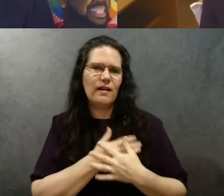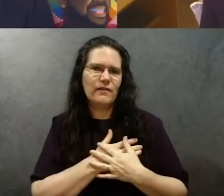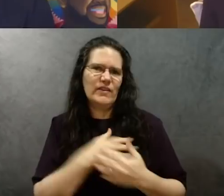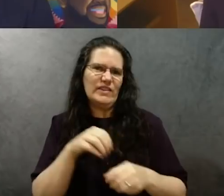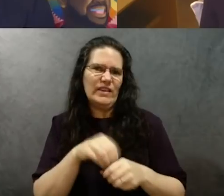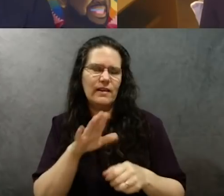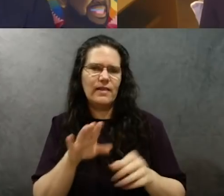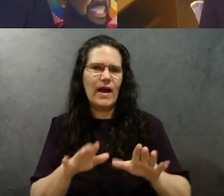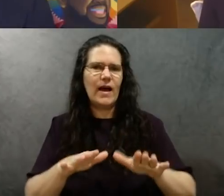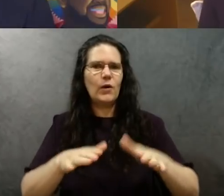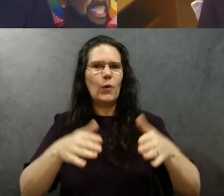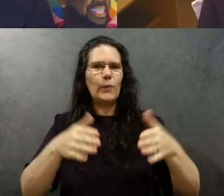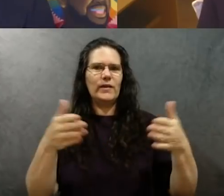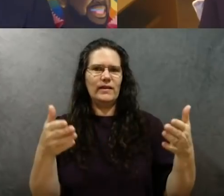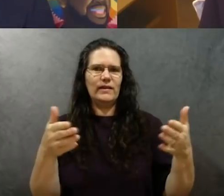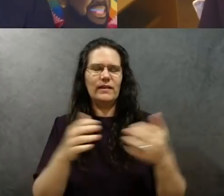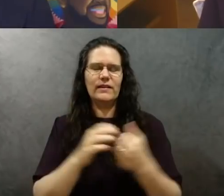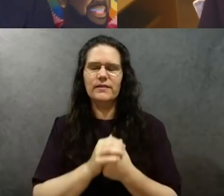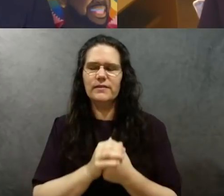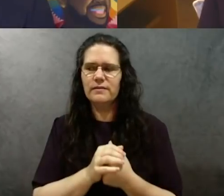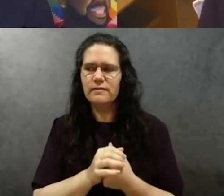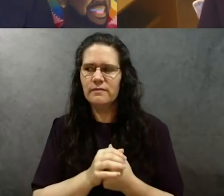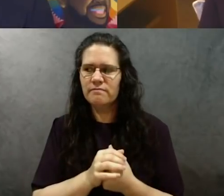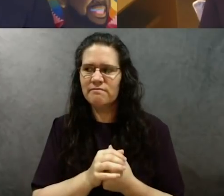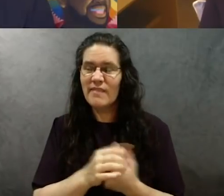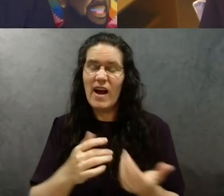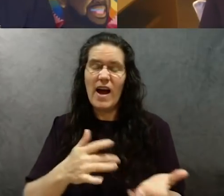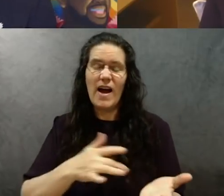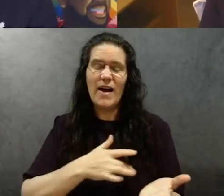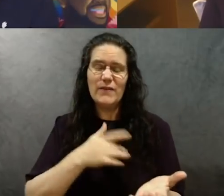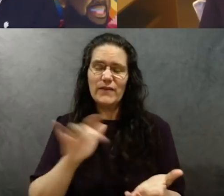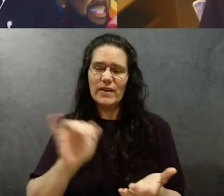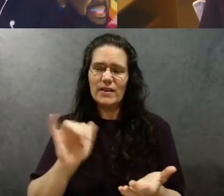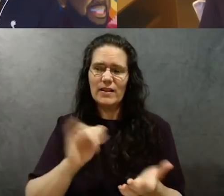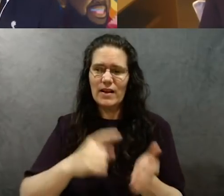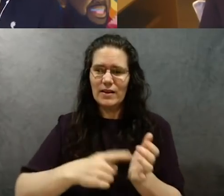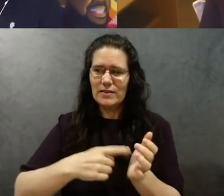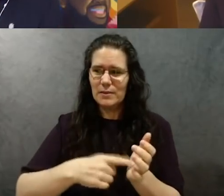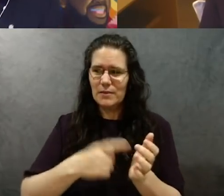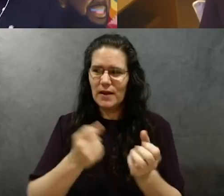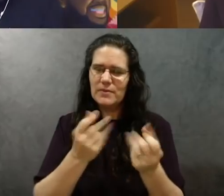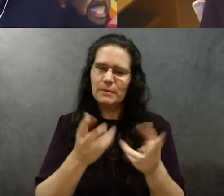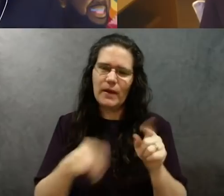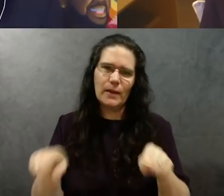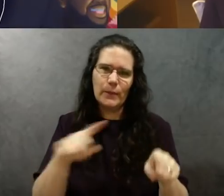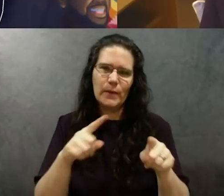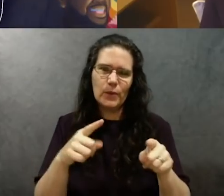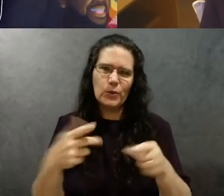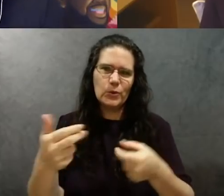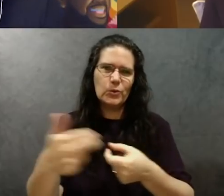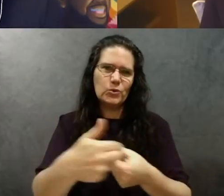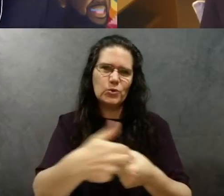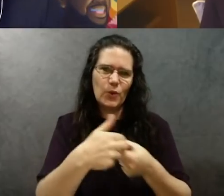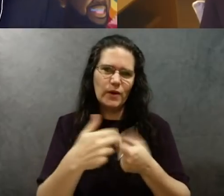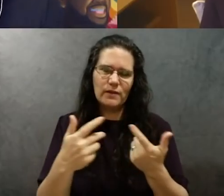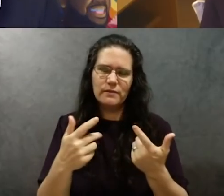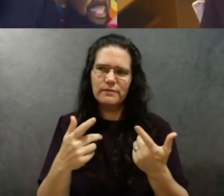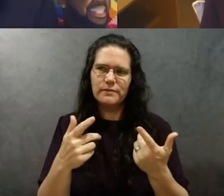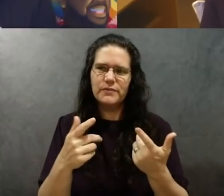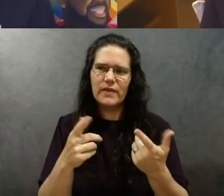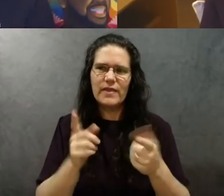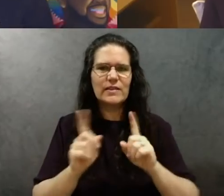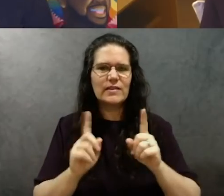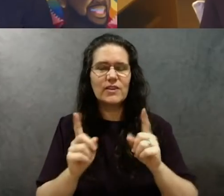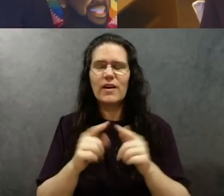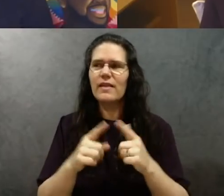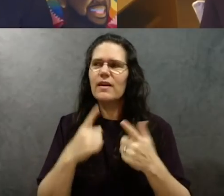And, you know, and I feel as if, you know, sometimes I think many of us who are joining in to the discussion, I think right